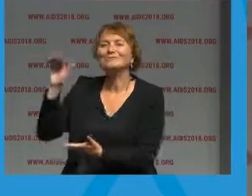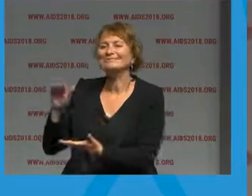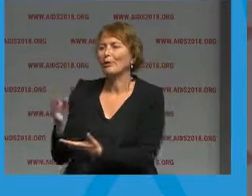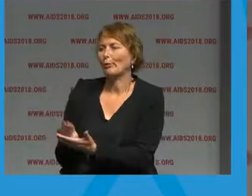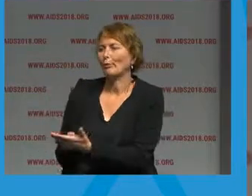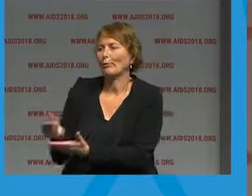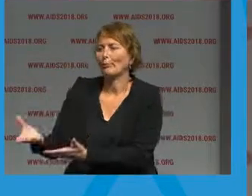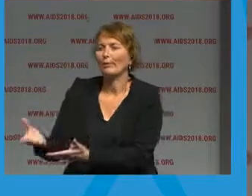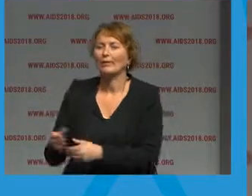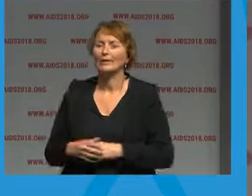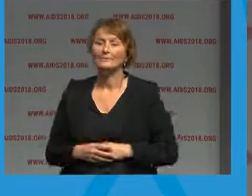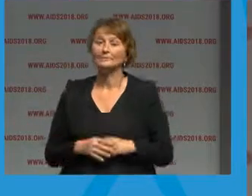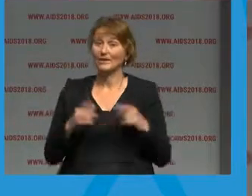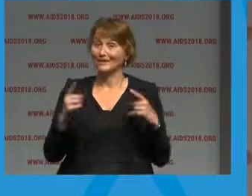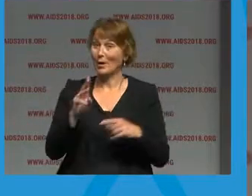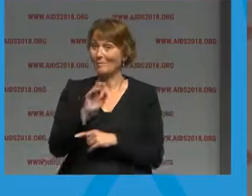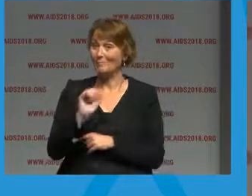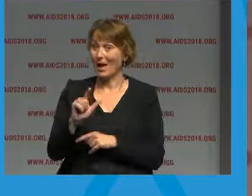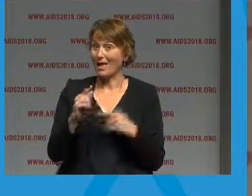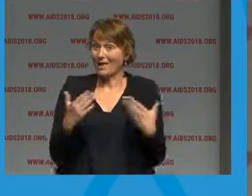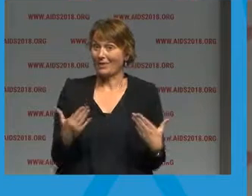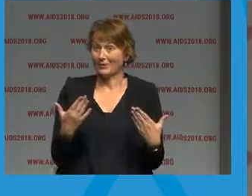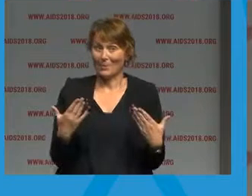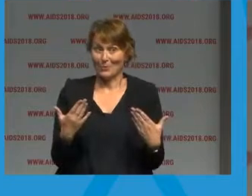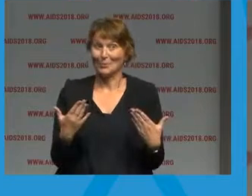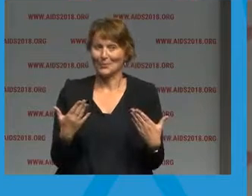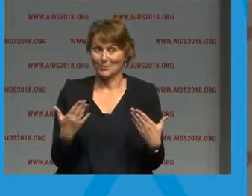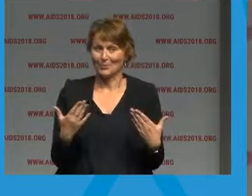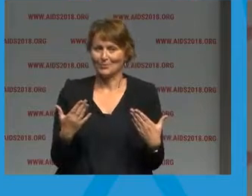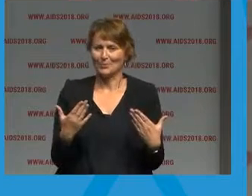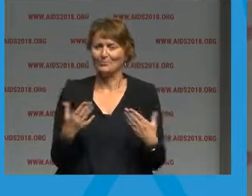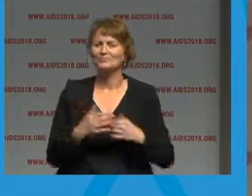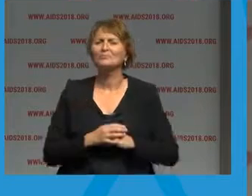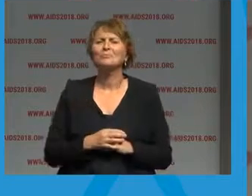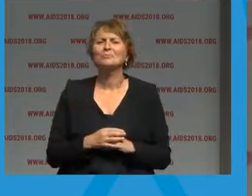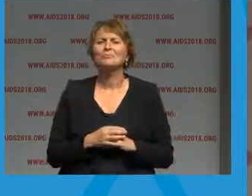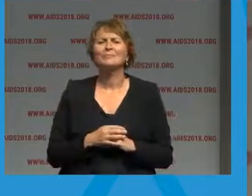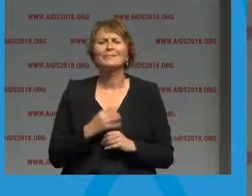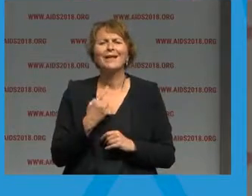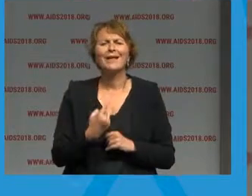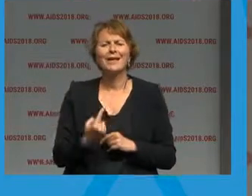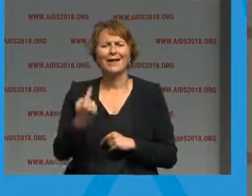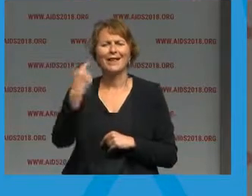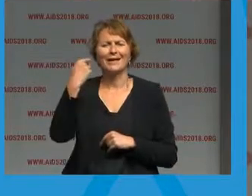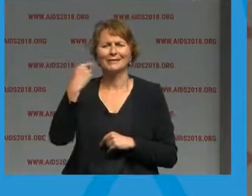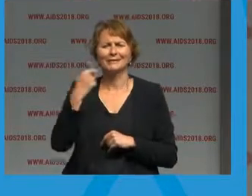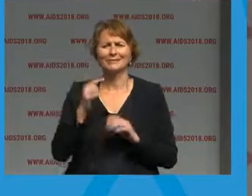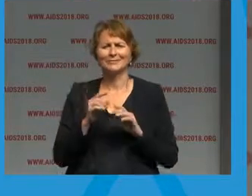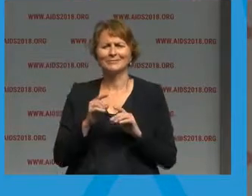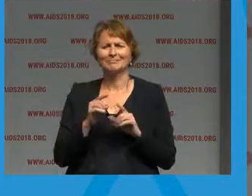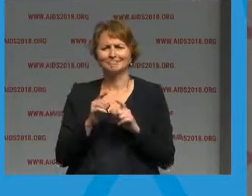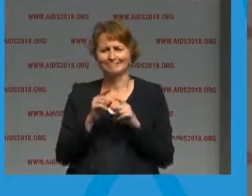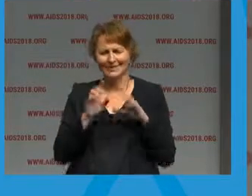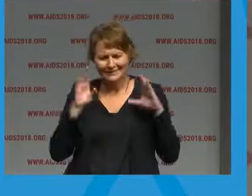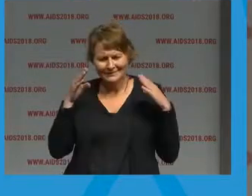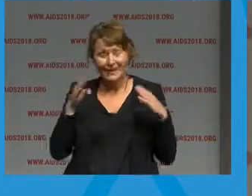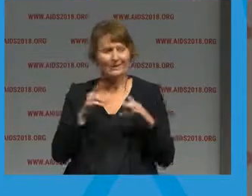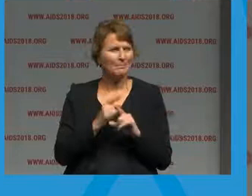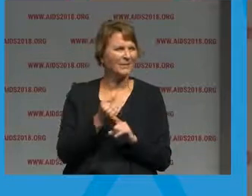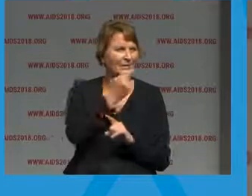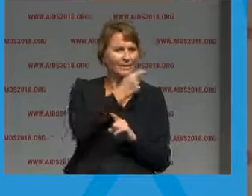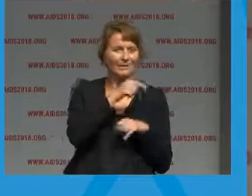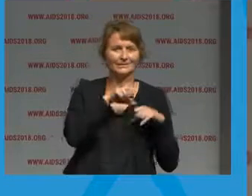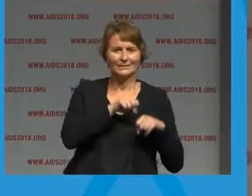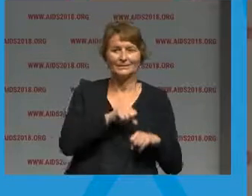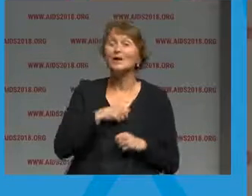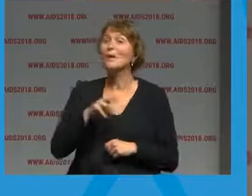Well, Melquiades now, and I remember this sitting backstage during the last session, inspired to say this,